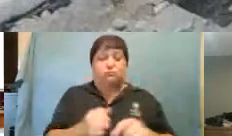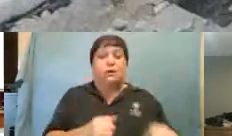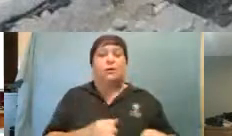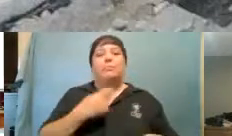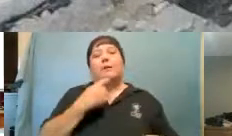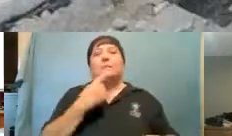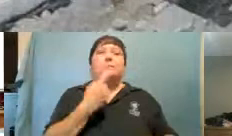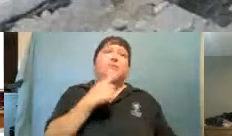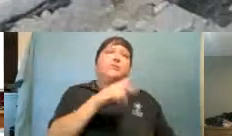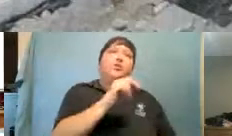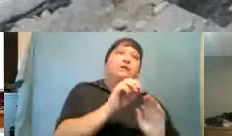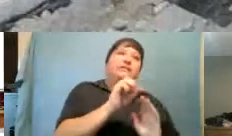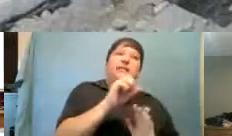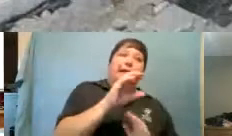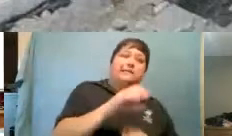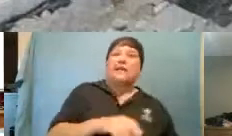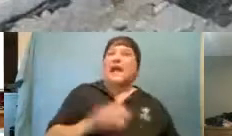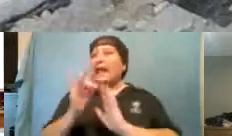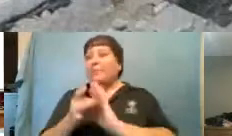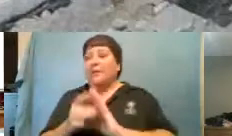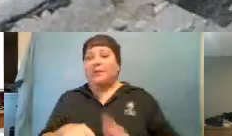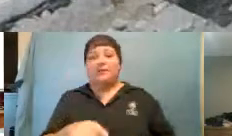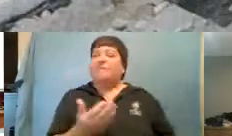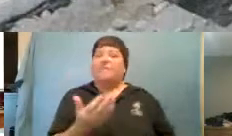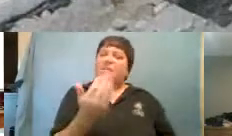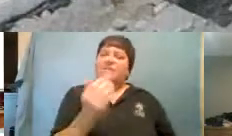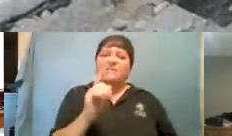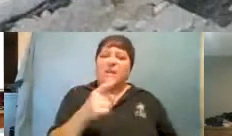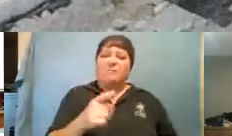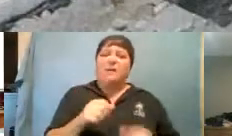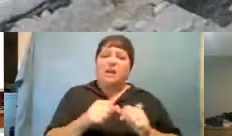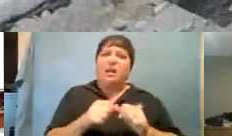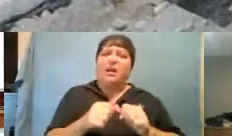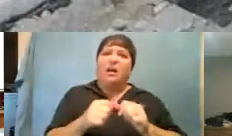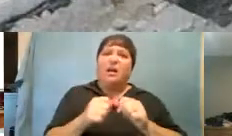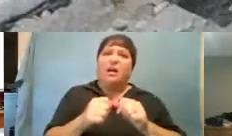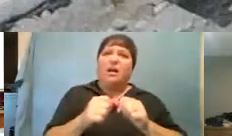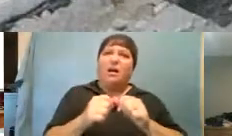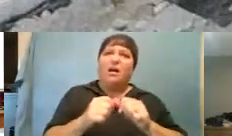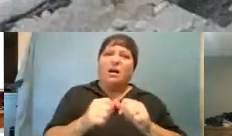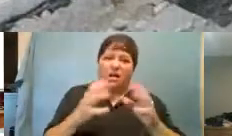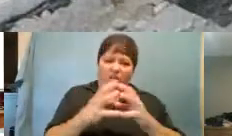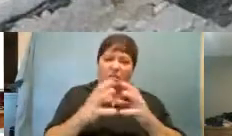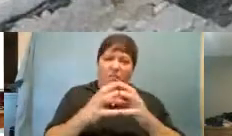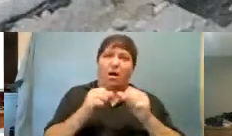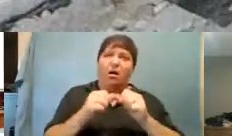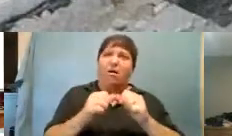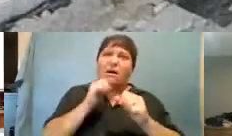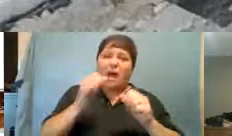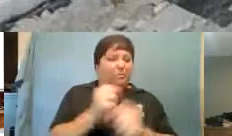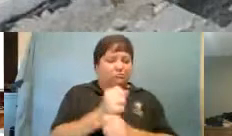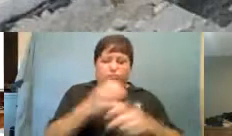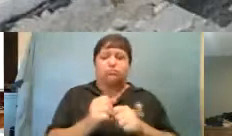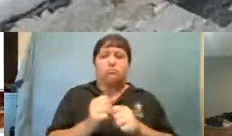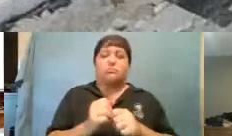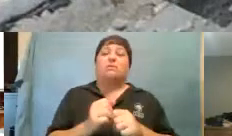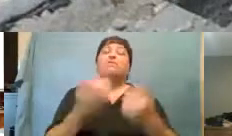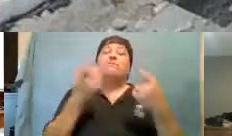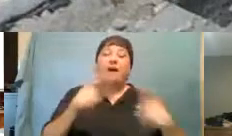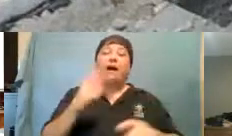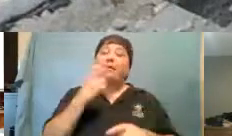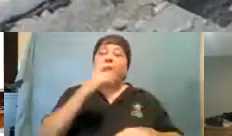And after 15 minutes, this ball had not popped. And we had been called back to the field to come